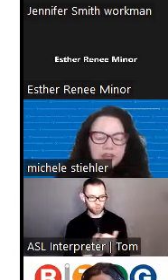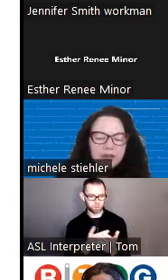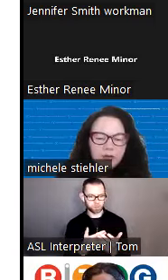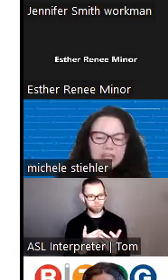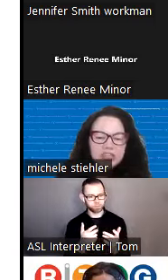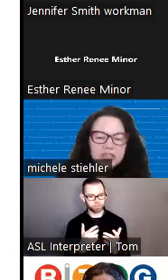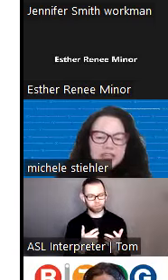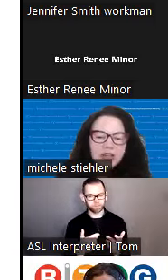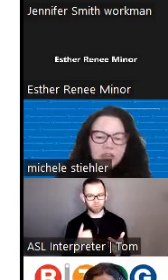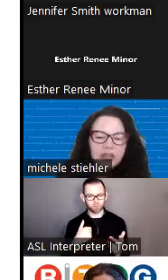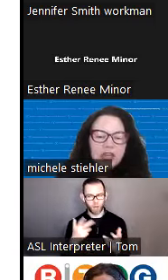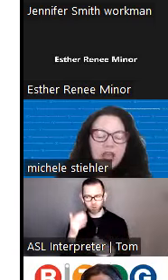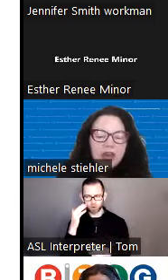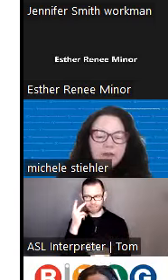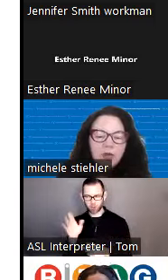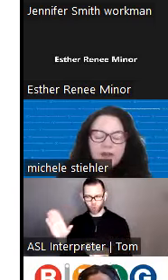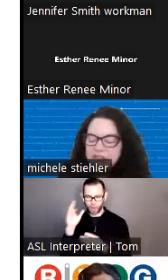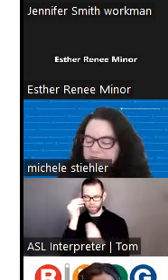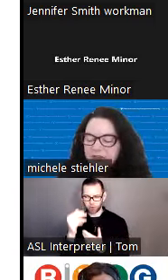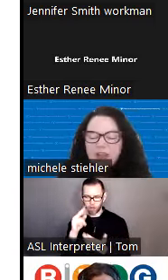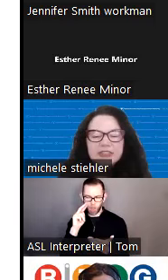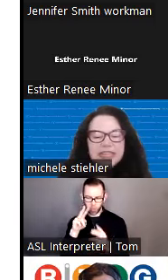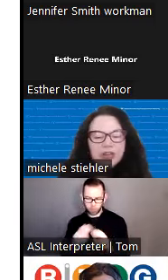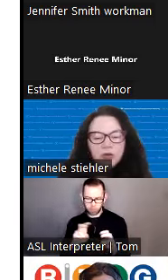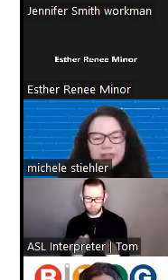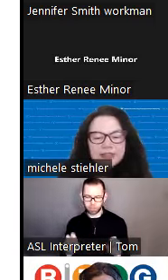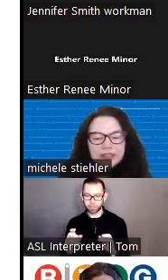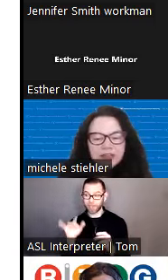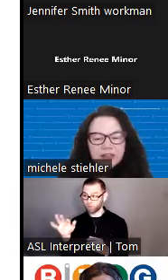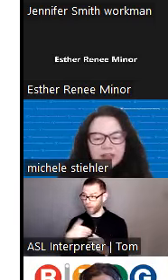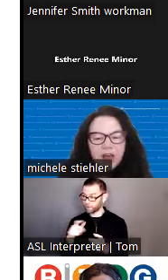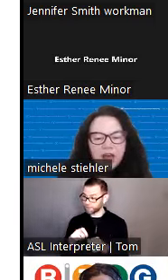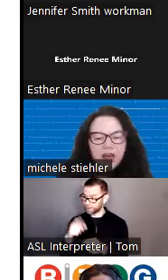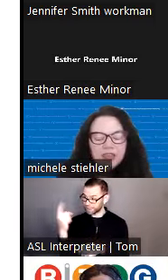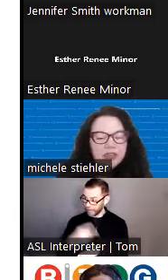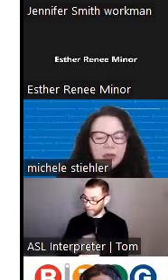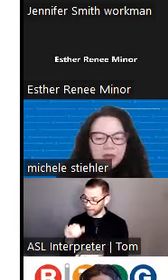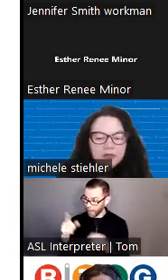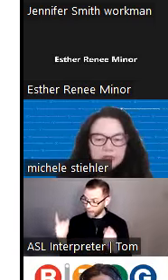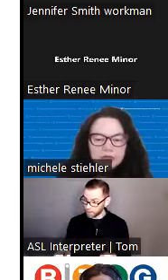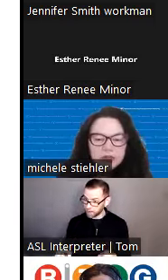pull that information and take a look at it. And if you have a specific date or incident, what